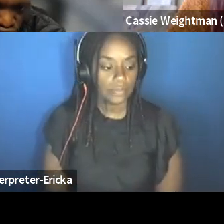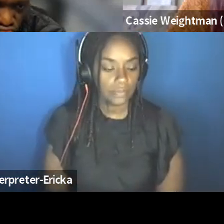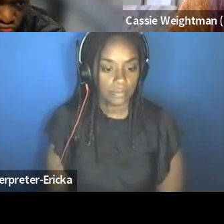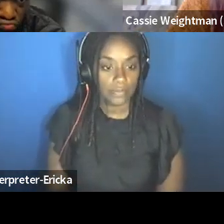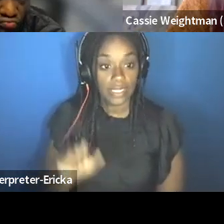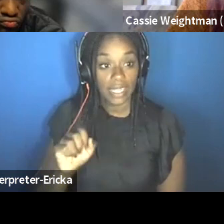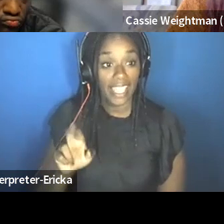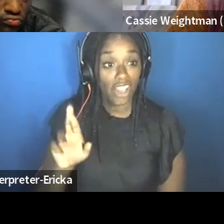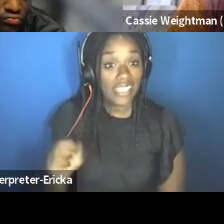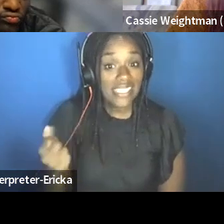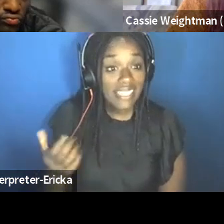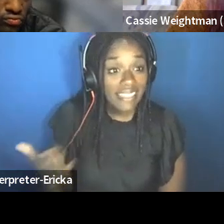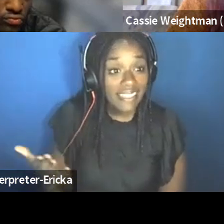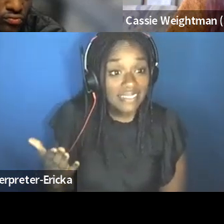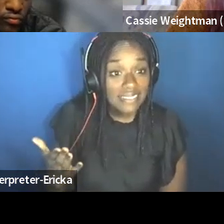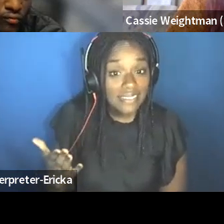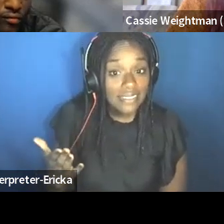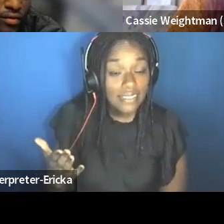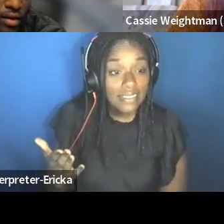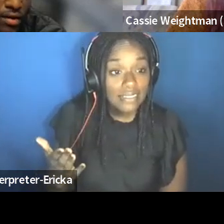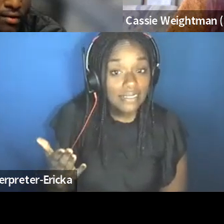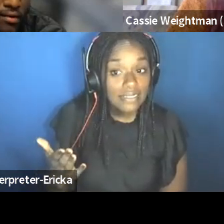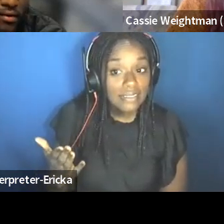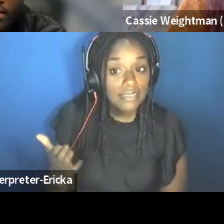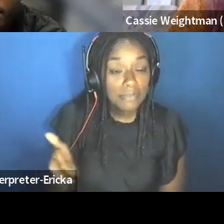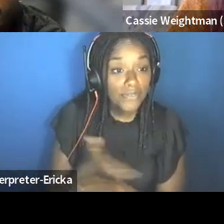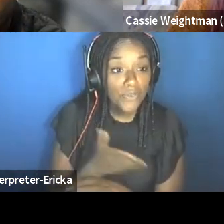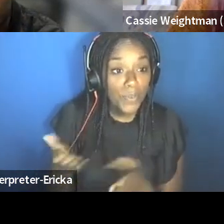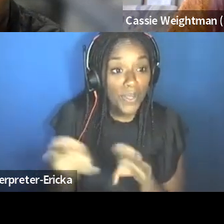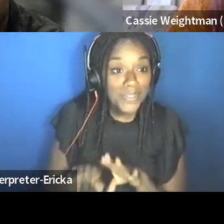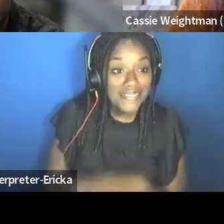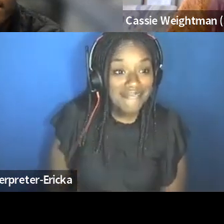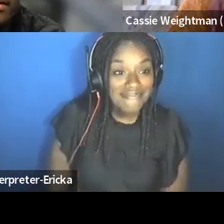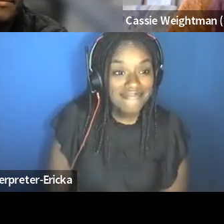Arius, you got anything else to add before we close her out today?